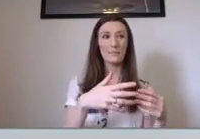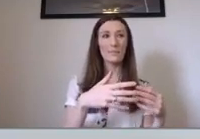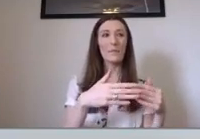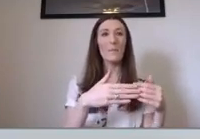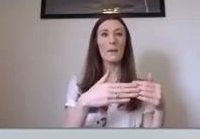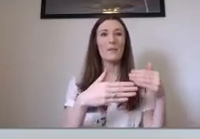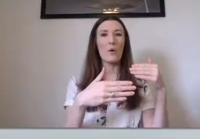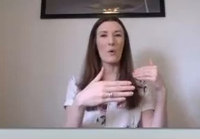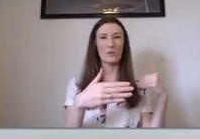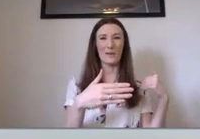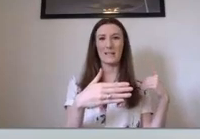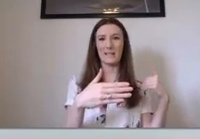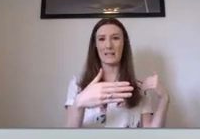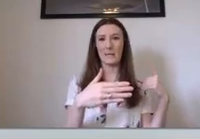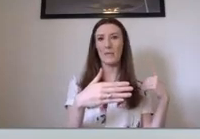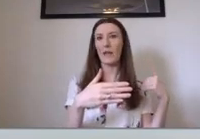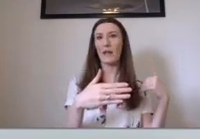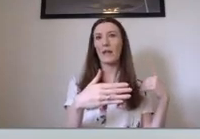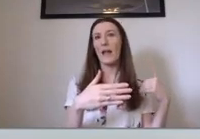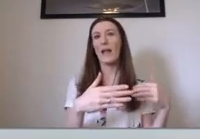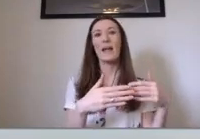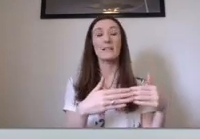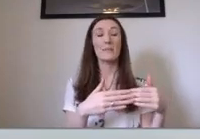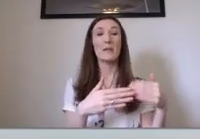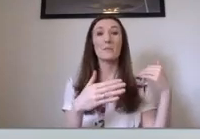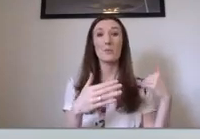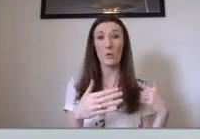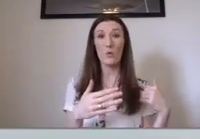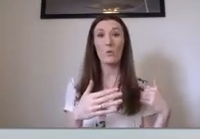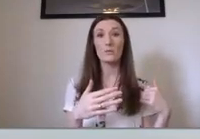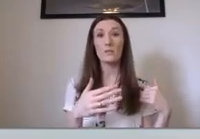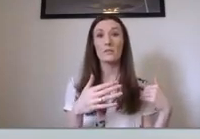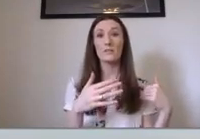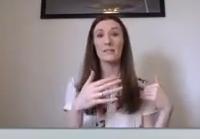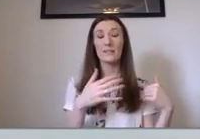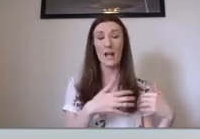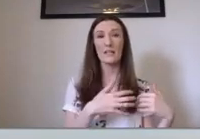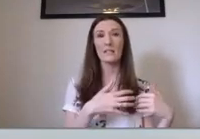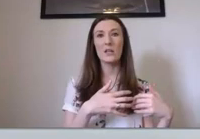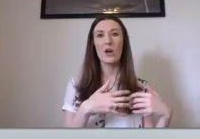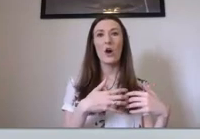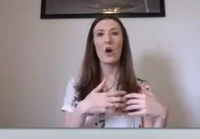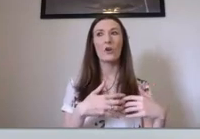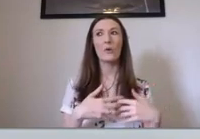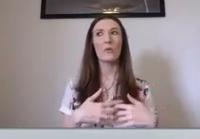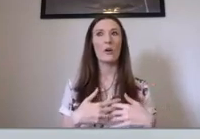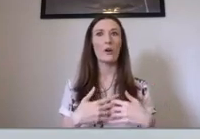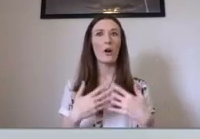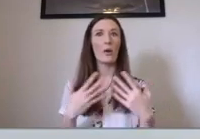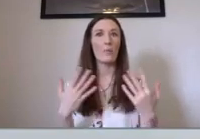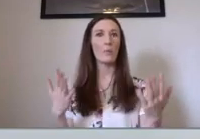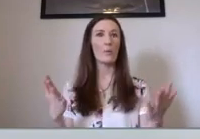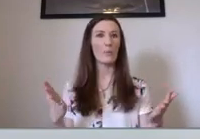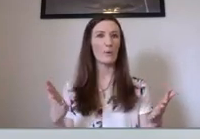online might be the old way to sign something. Okay? And sometimes those old signs are no